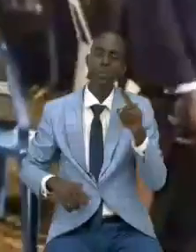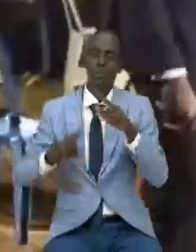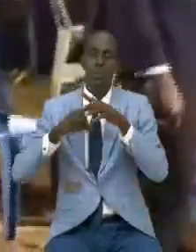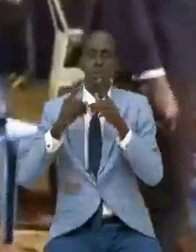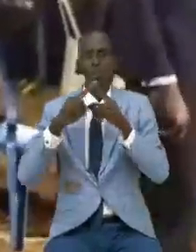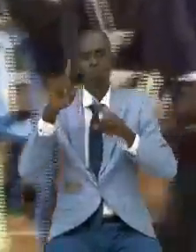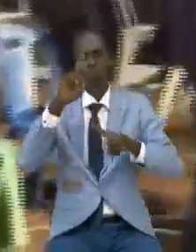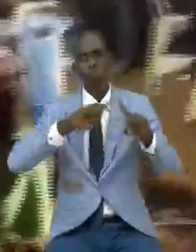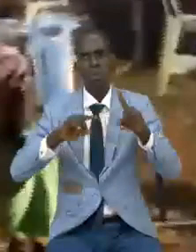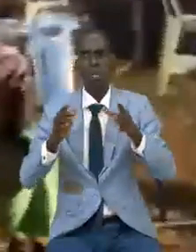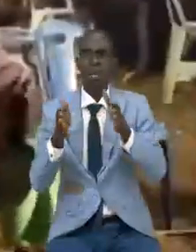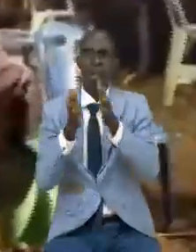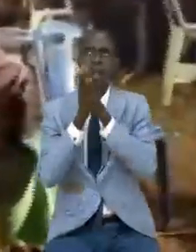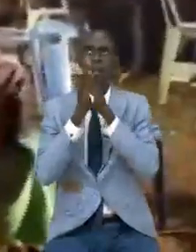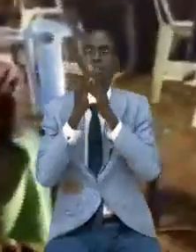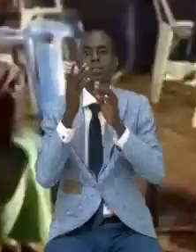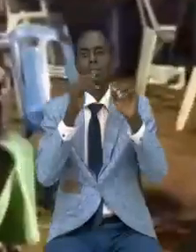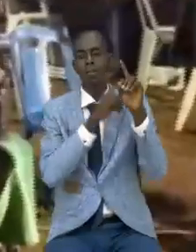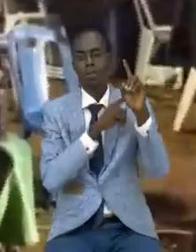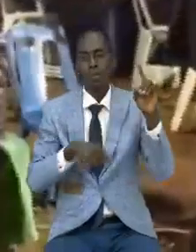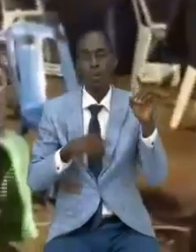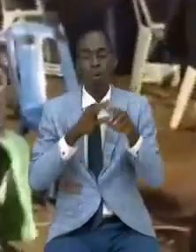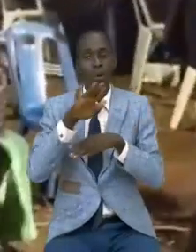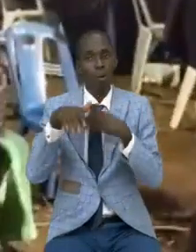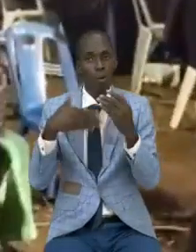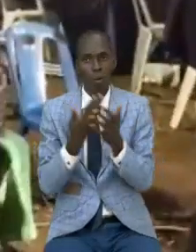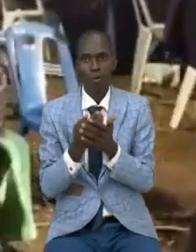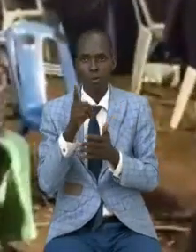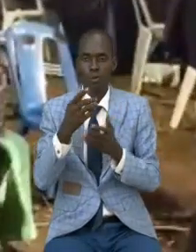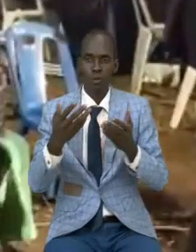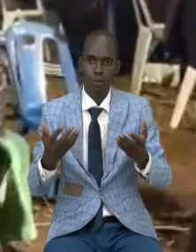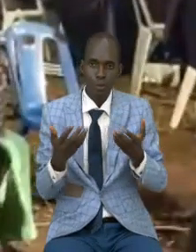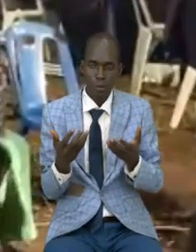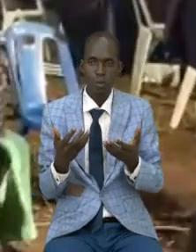If the pastor will join us, you can tell us